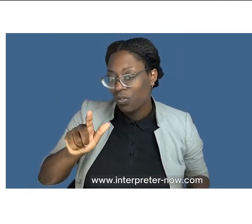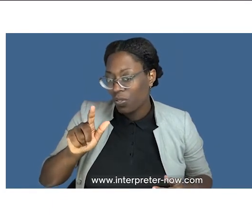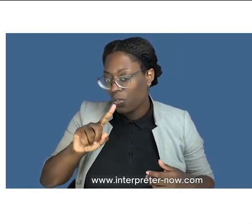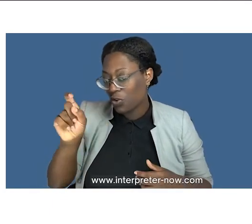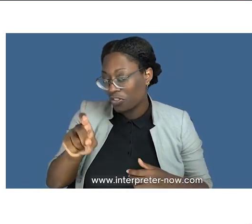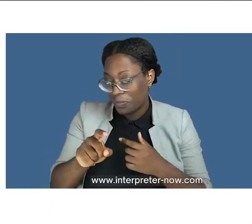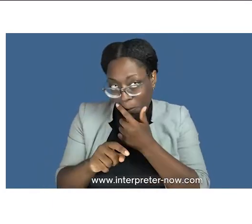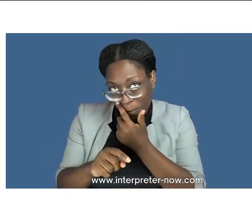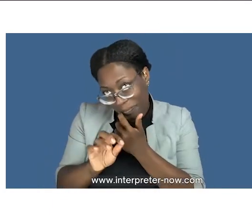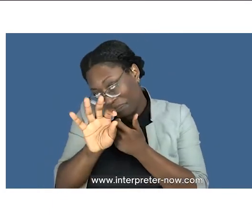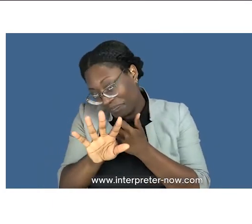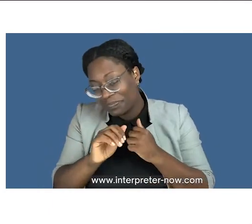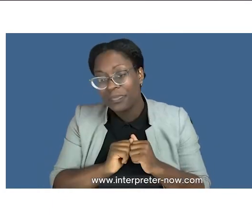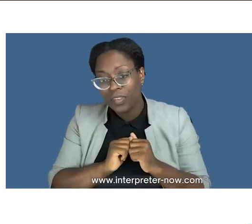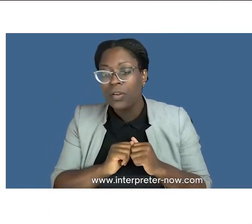bunch of time in Tulsa,